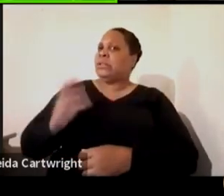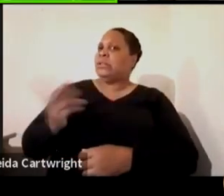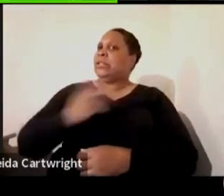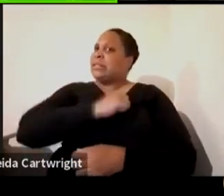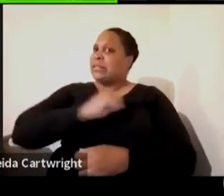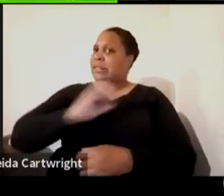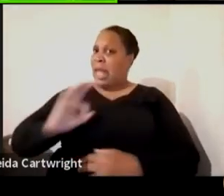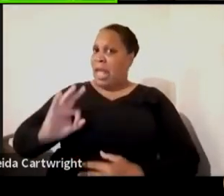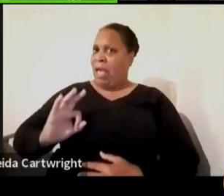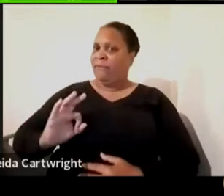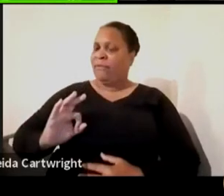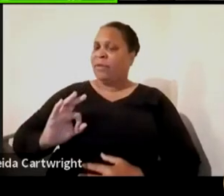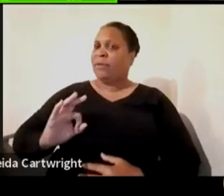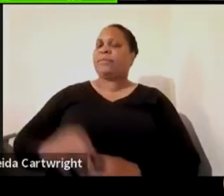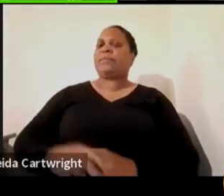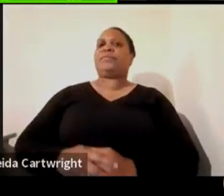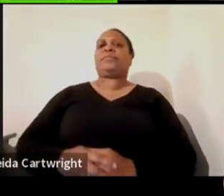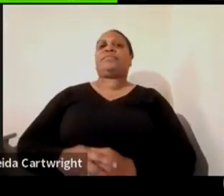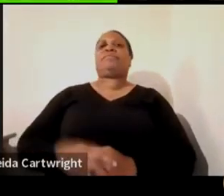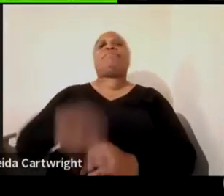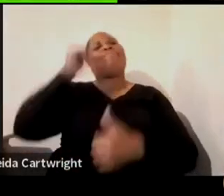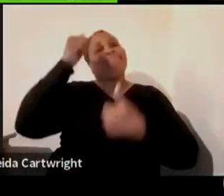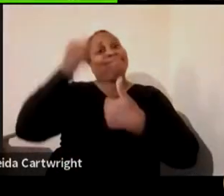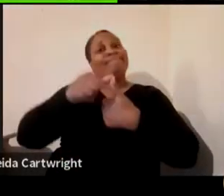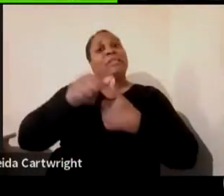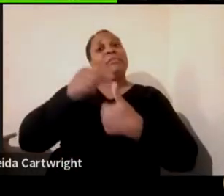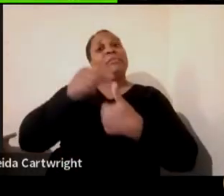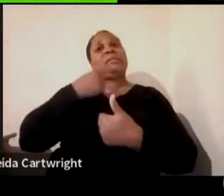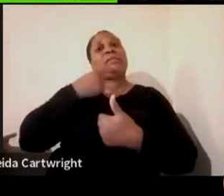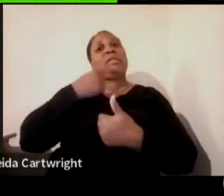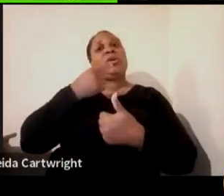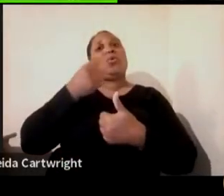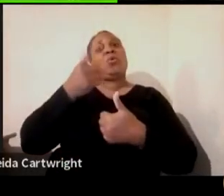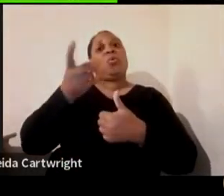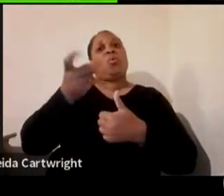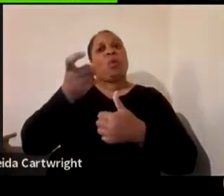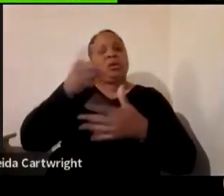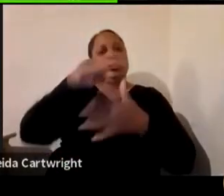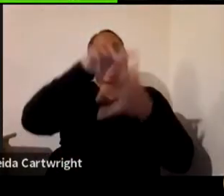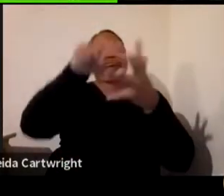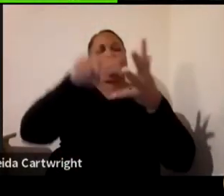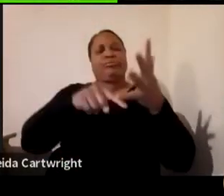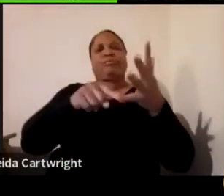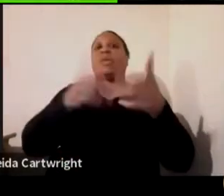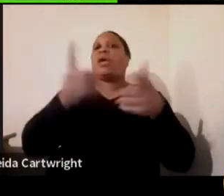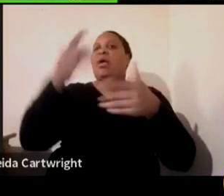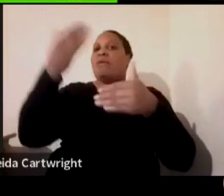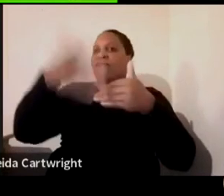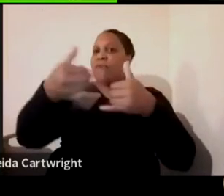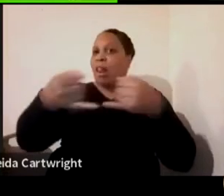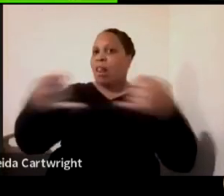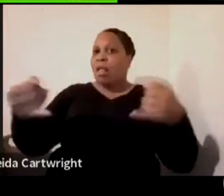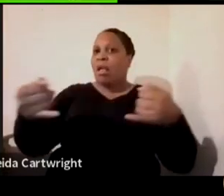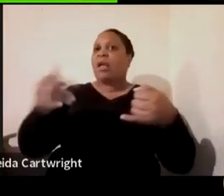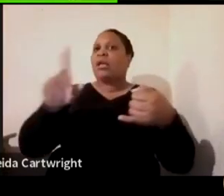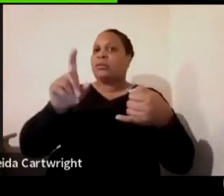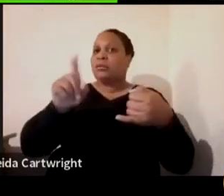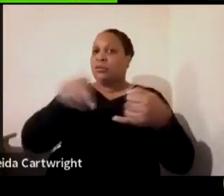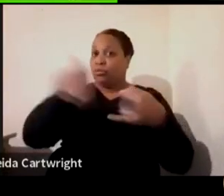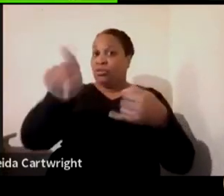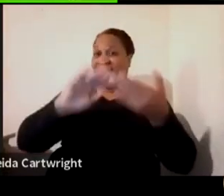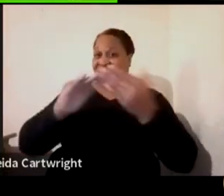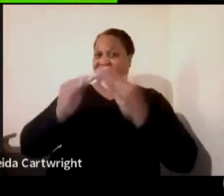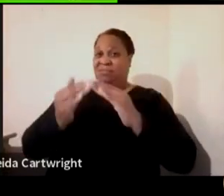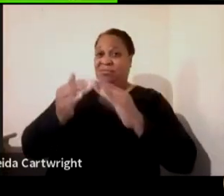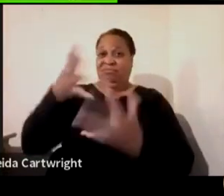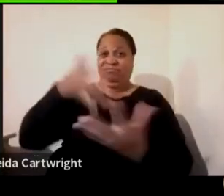So remember we said one of the criteria was for those who are at the front line. And if you're in the community and you're interacting with persons